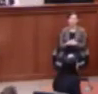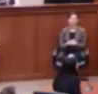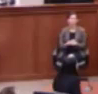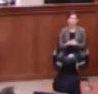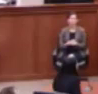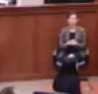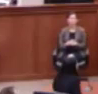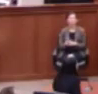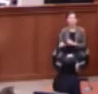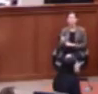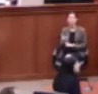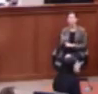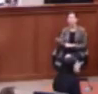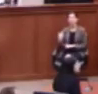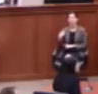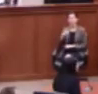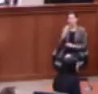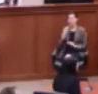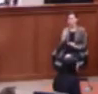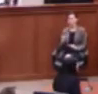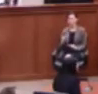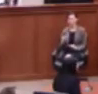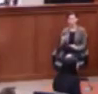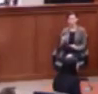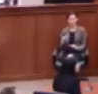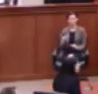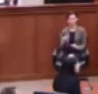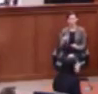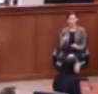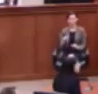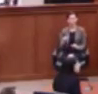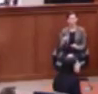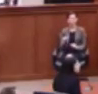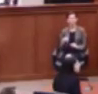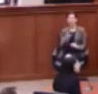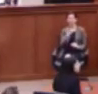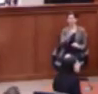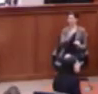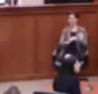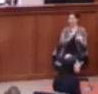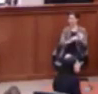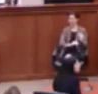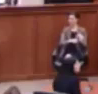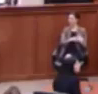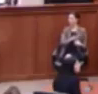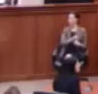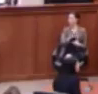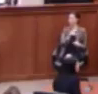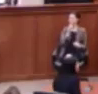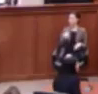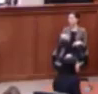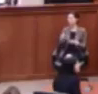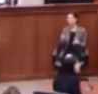So one of the things that we will be looking to do is use this facility to offer